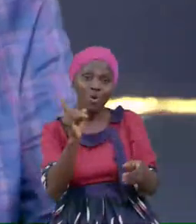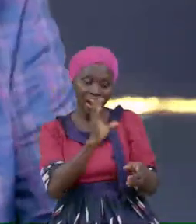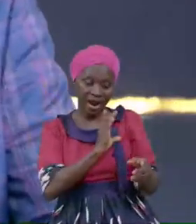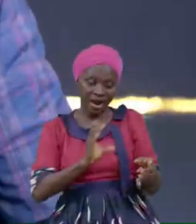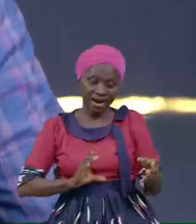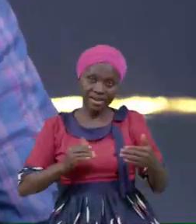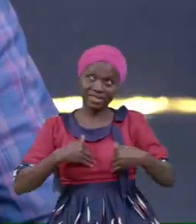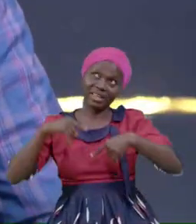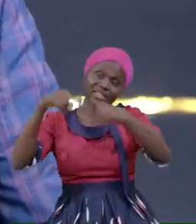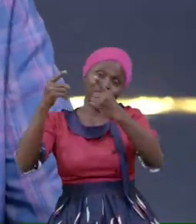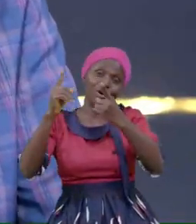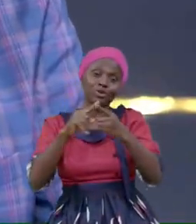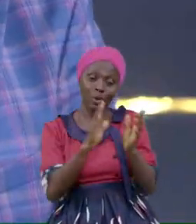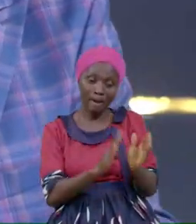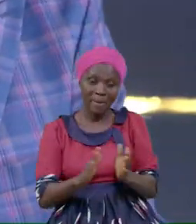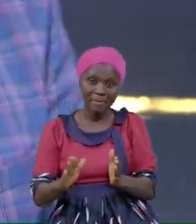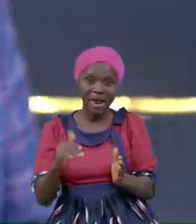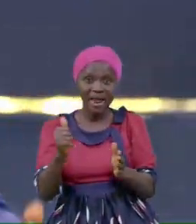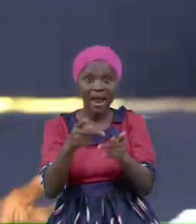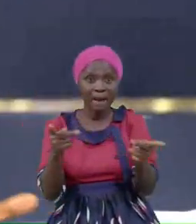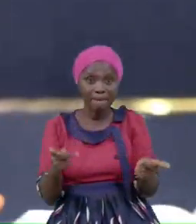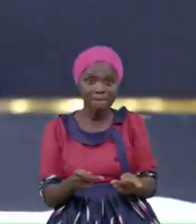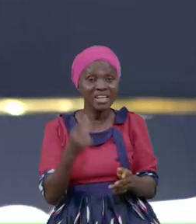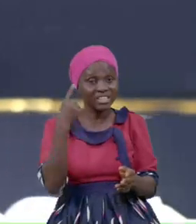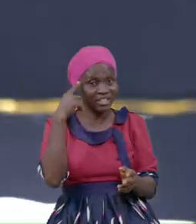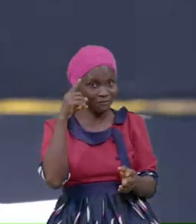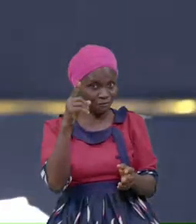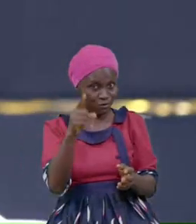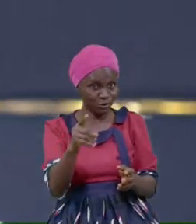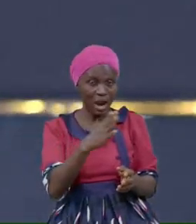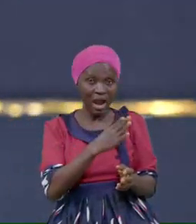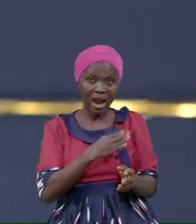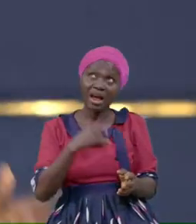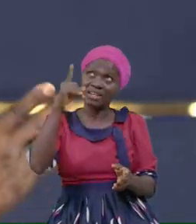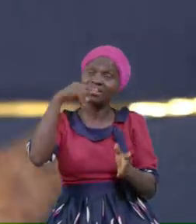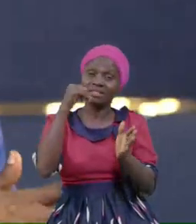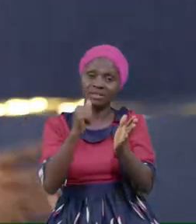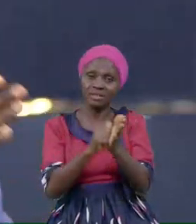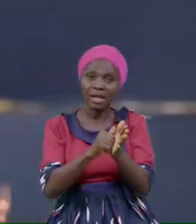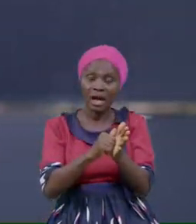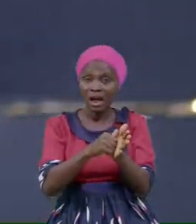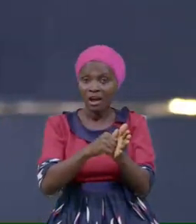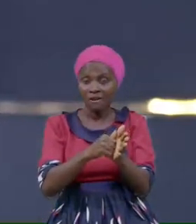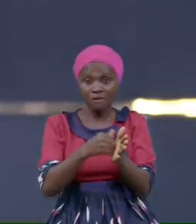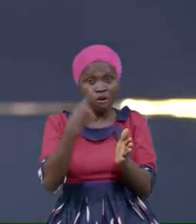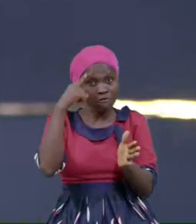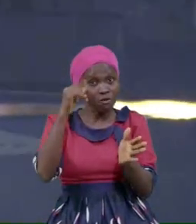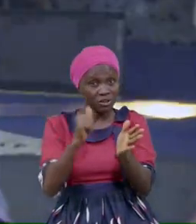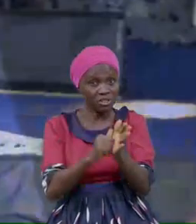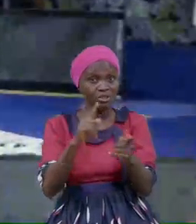prepare a place for you. And it says, for that to happen, come out. Anybody